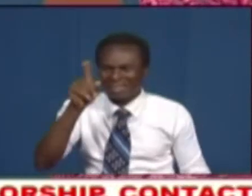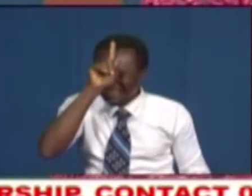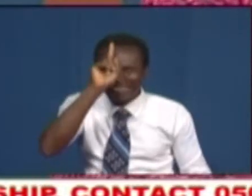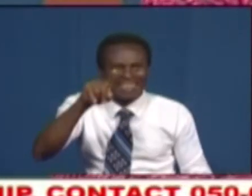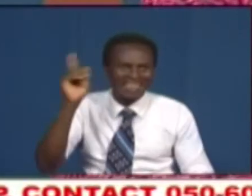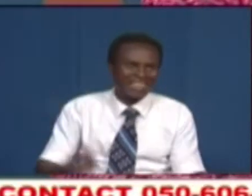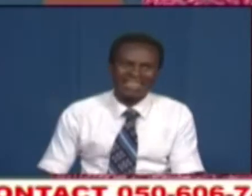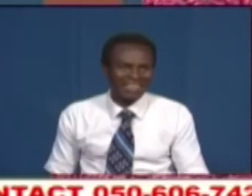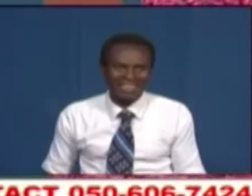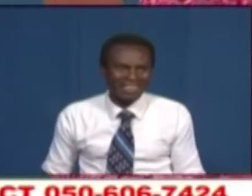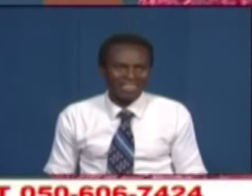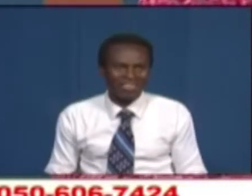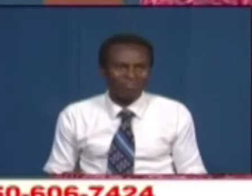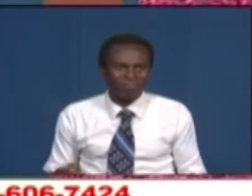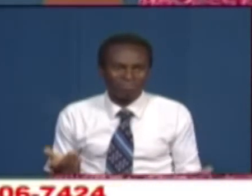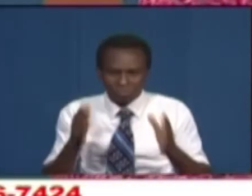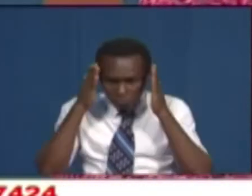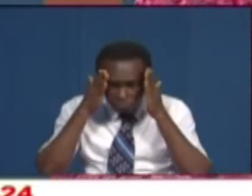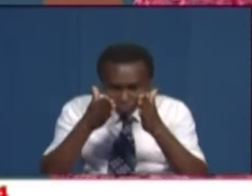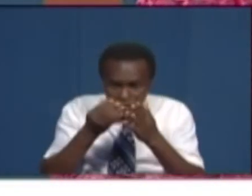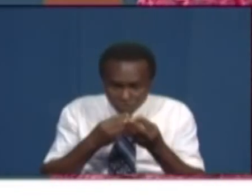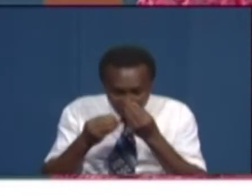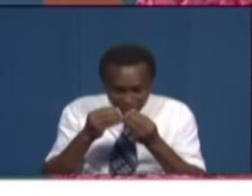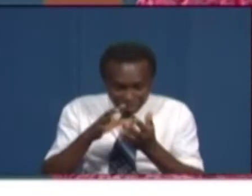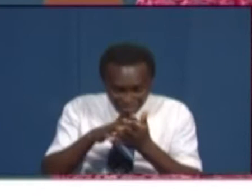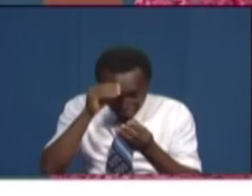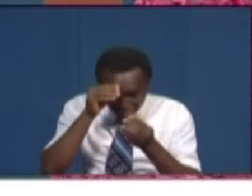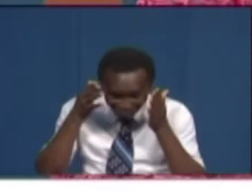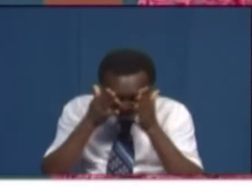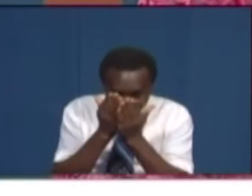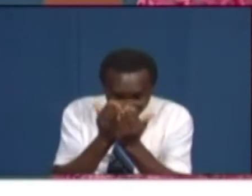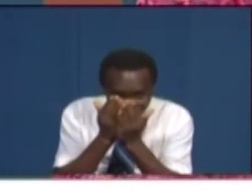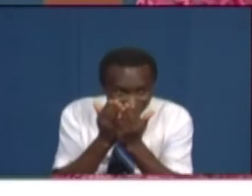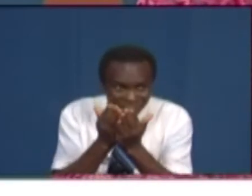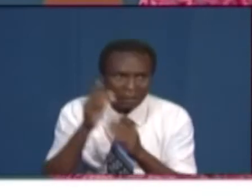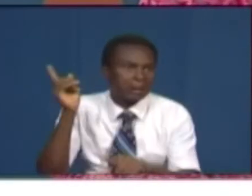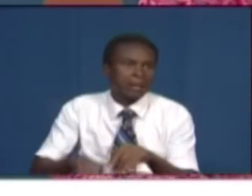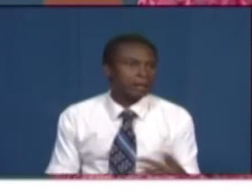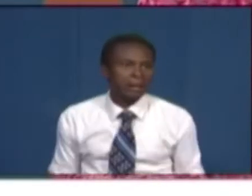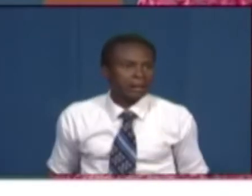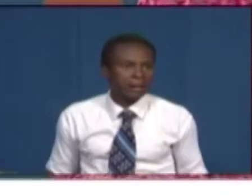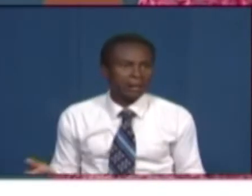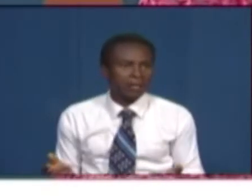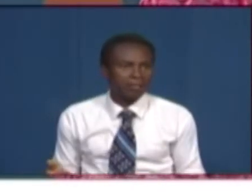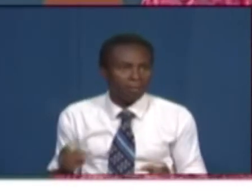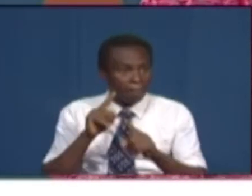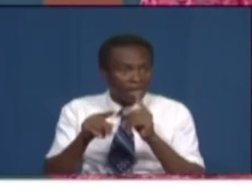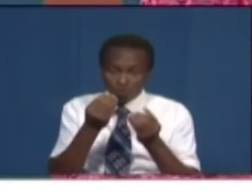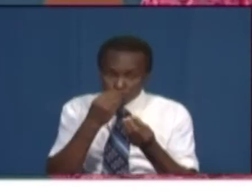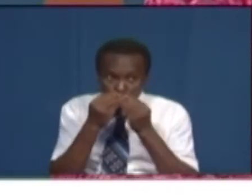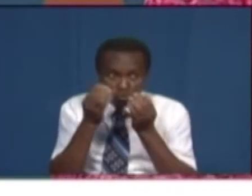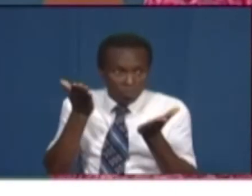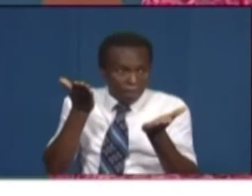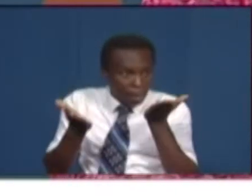time you are in school and you can't concentrate. So you'll be unhealthy, you will not perform well in school as well. Okay. Thank you so much,